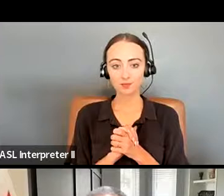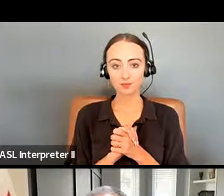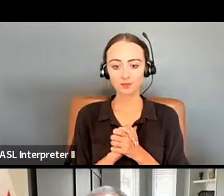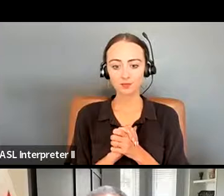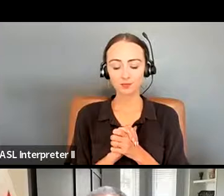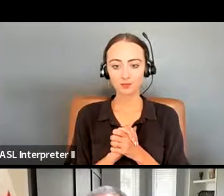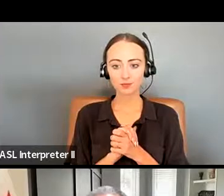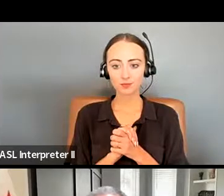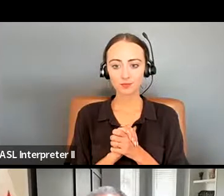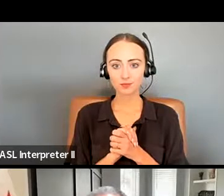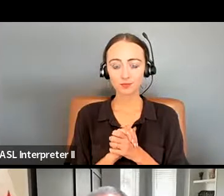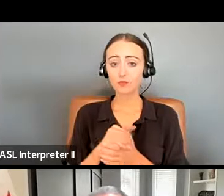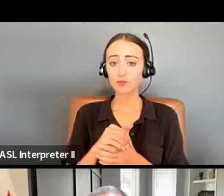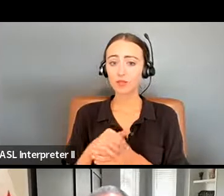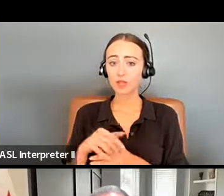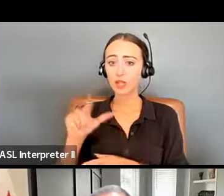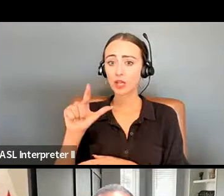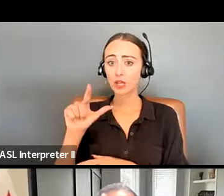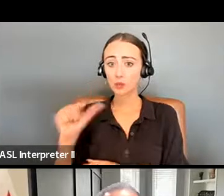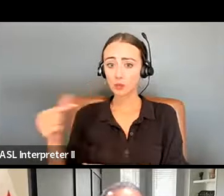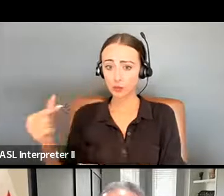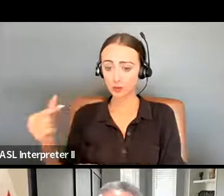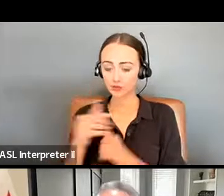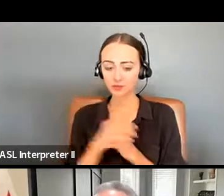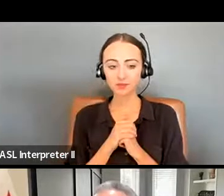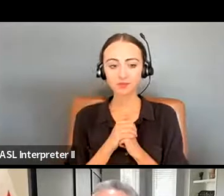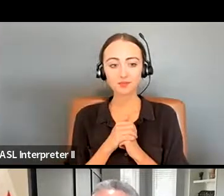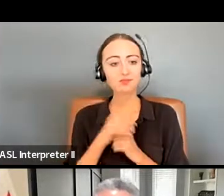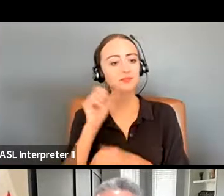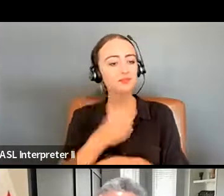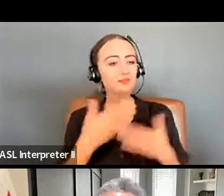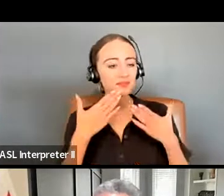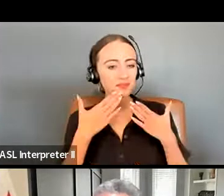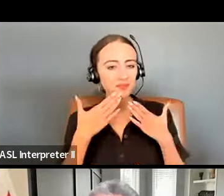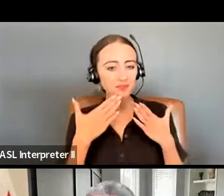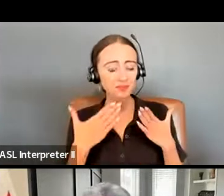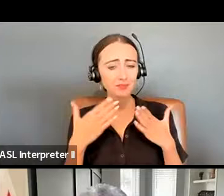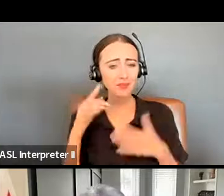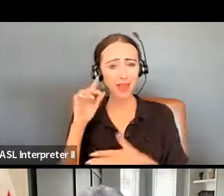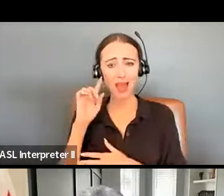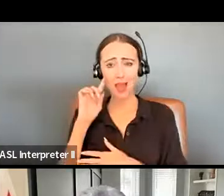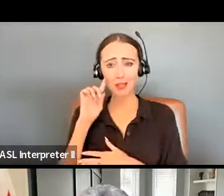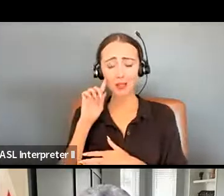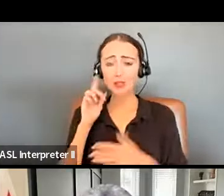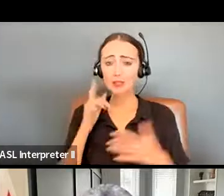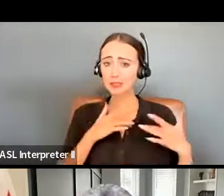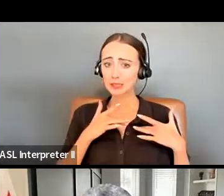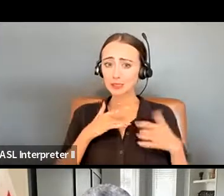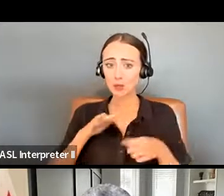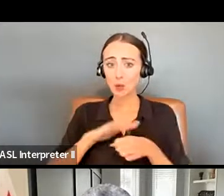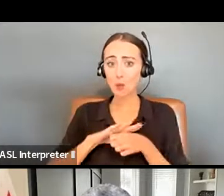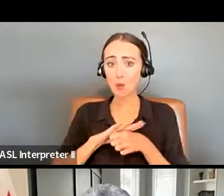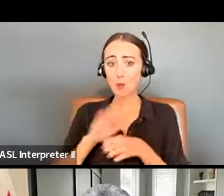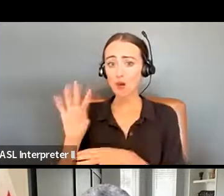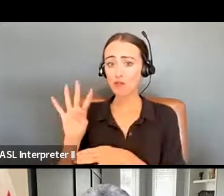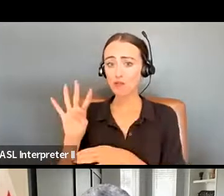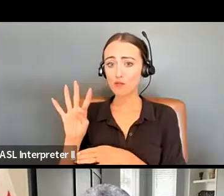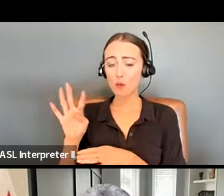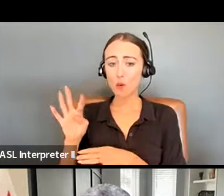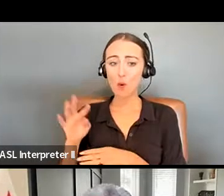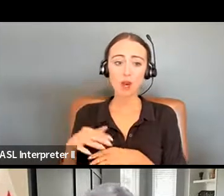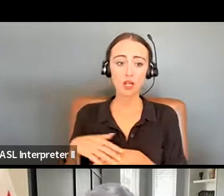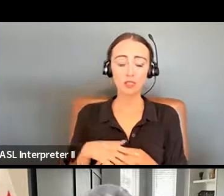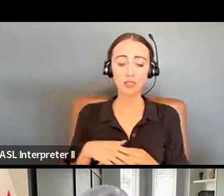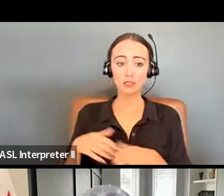Councilmember Janice Lewis-George. Thank you. I have heard concerns from some Ward 4 residents about the Idaho